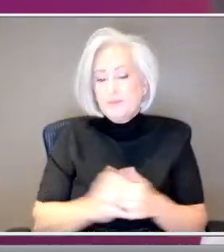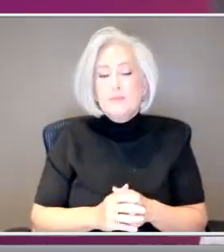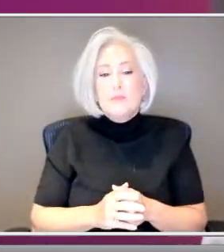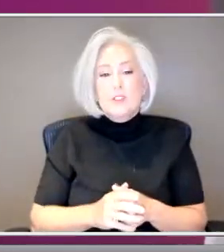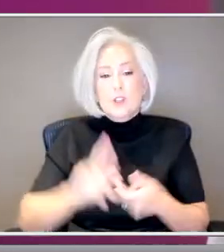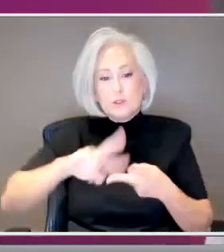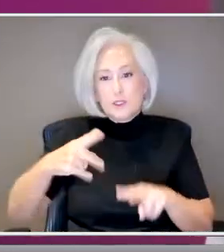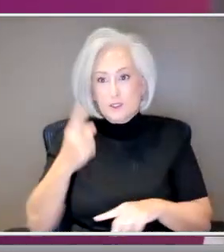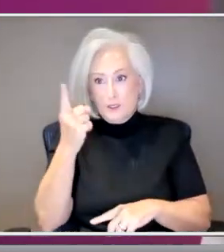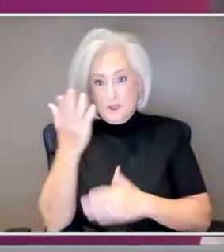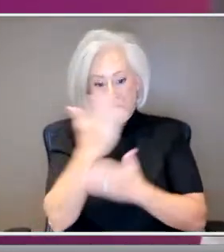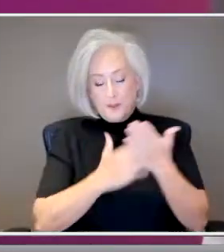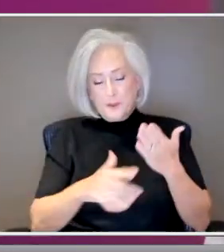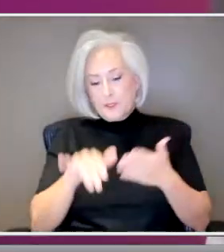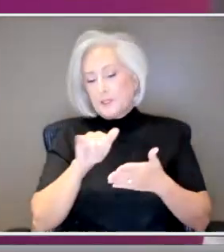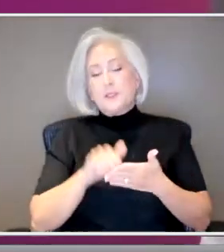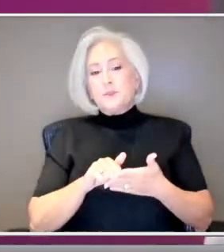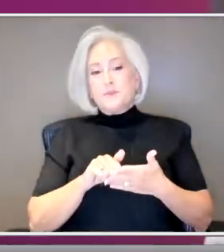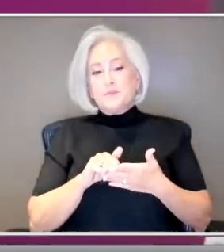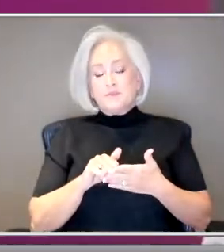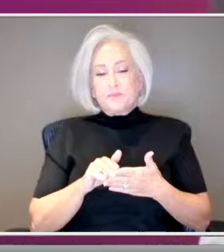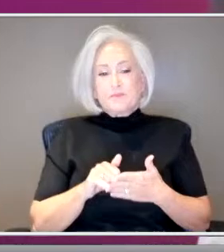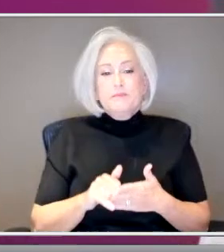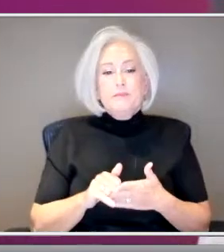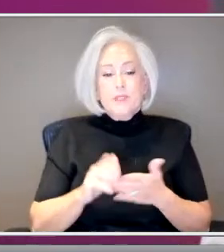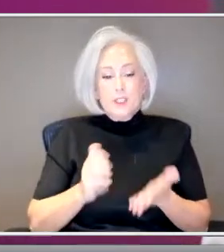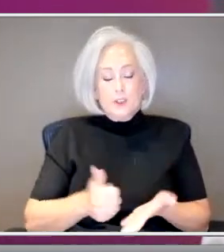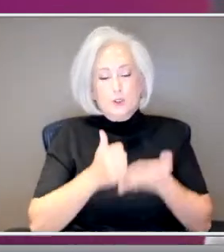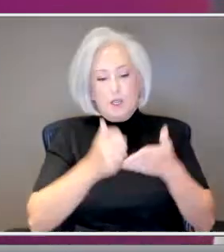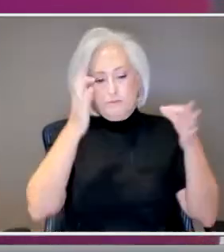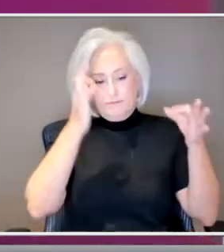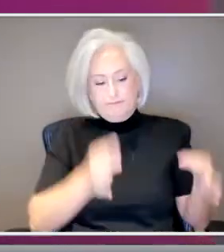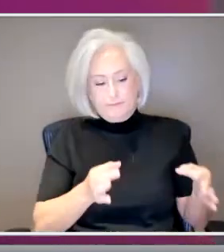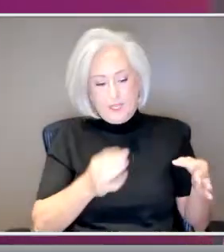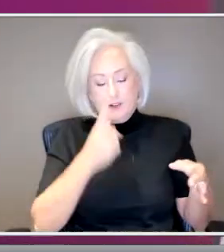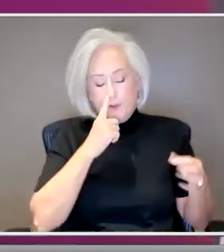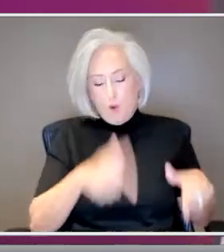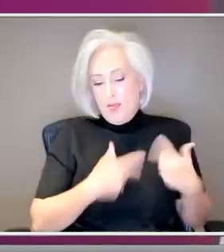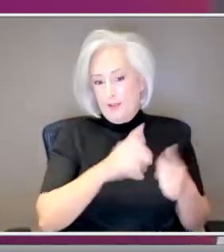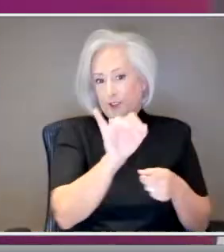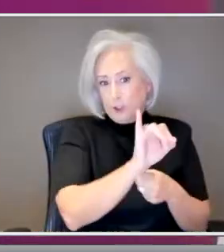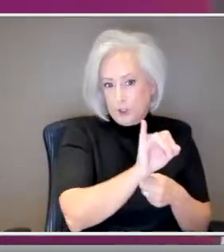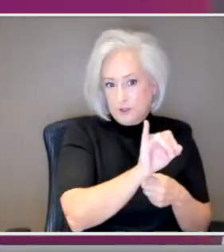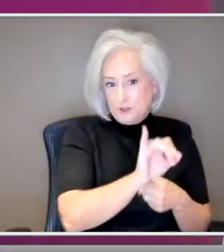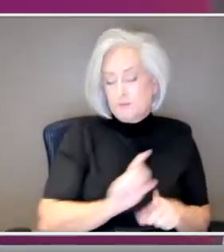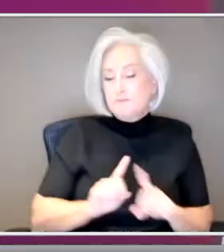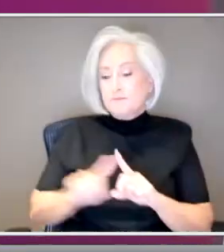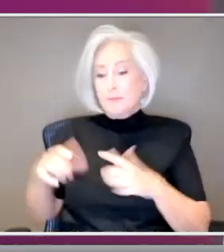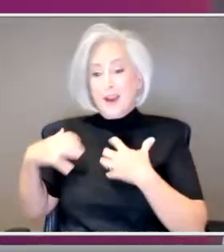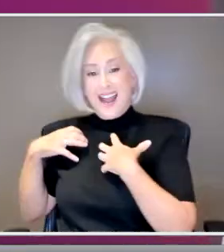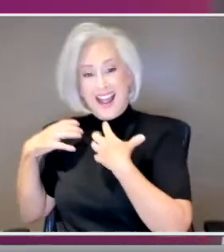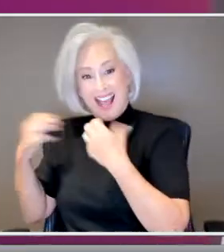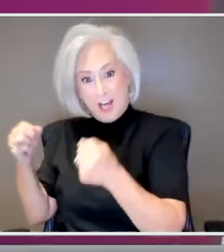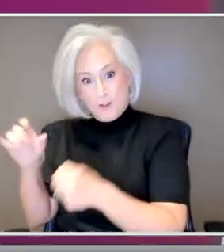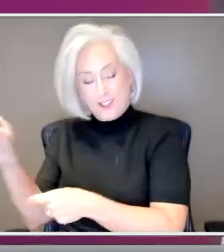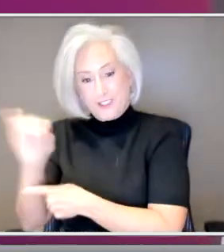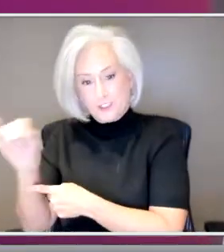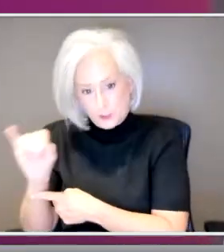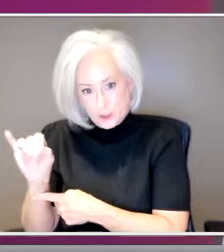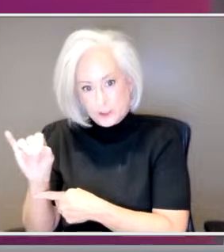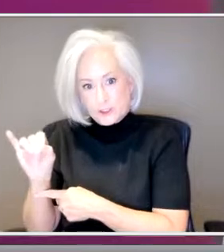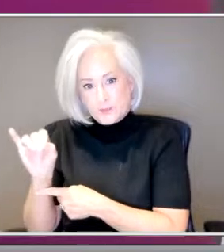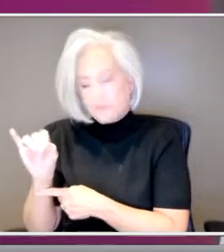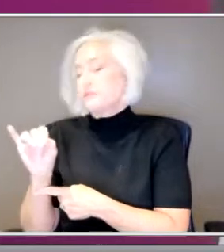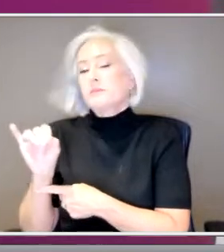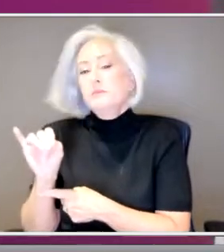component of decision making for life insurance, but definitely health insurance, it does inform. If